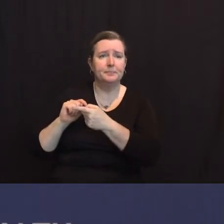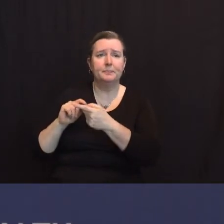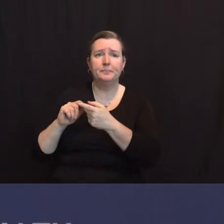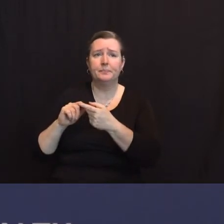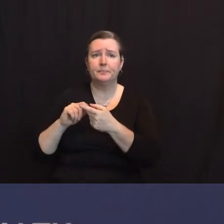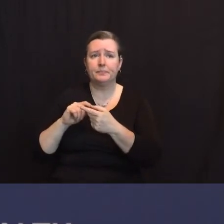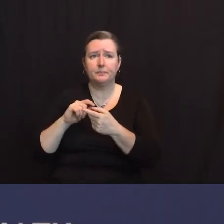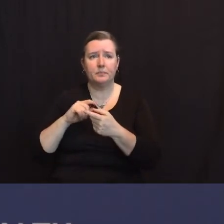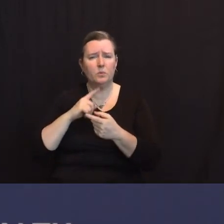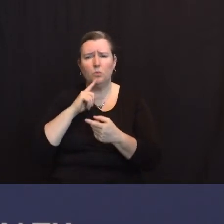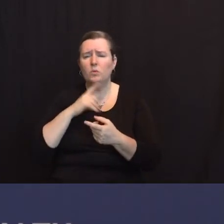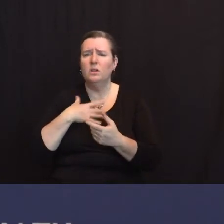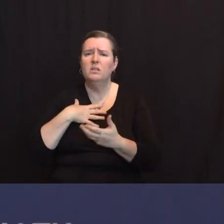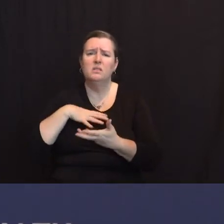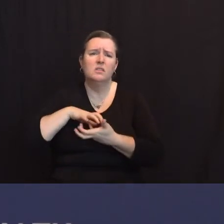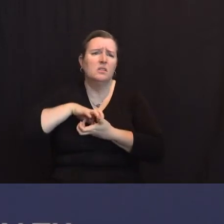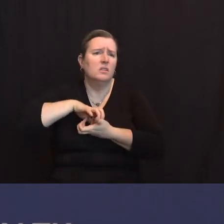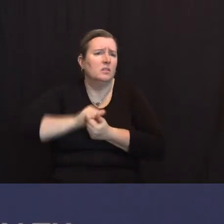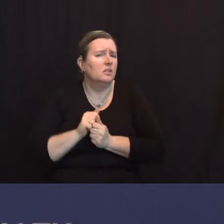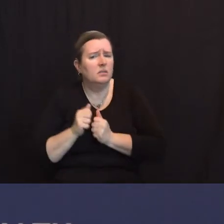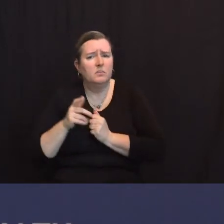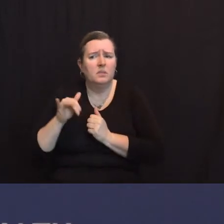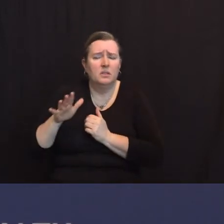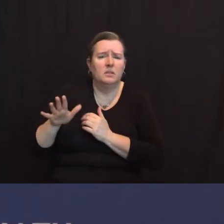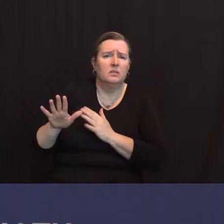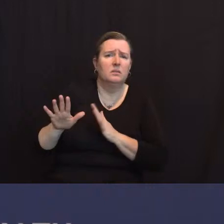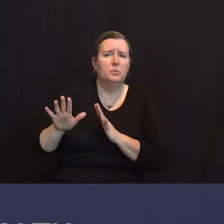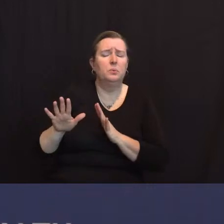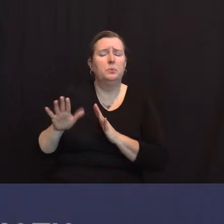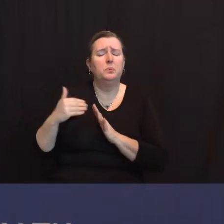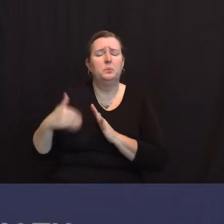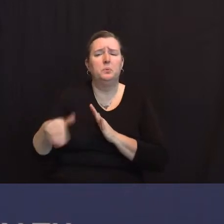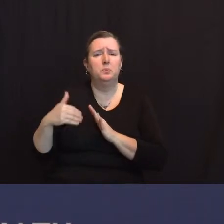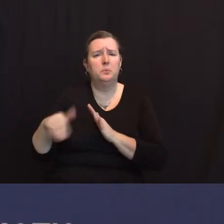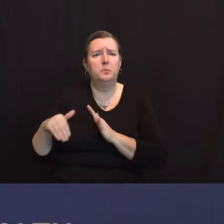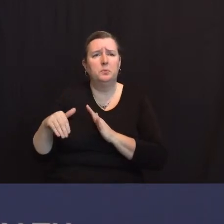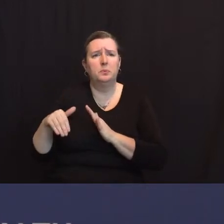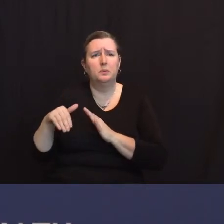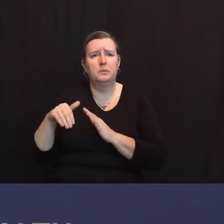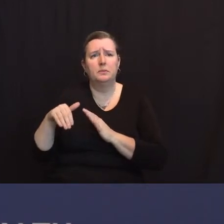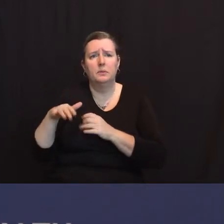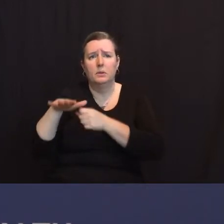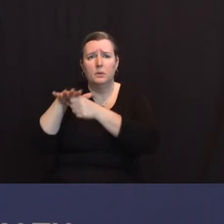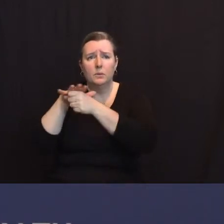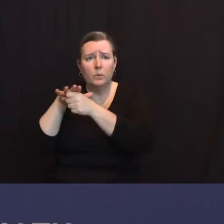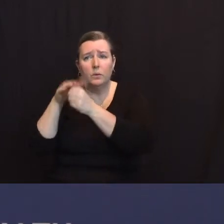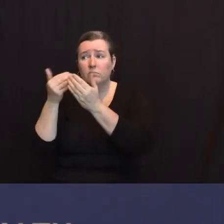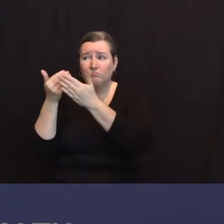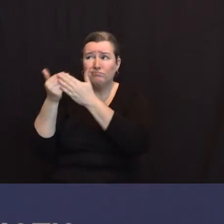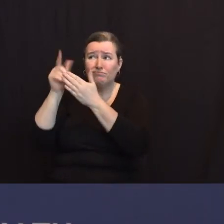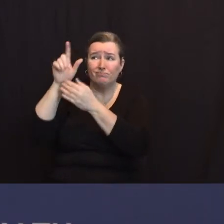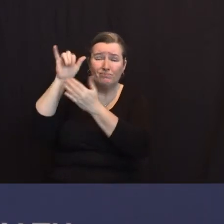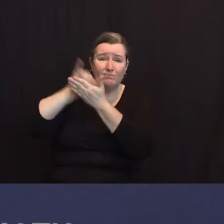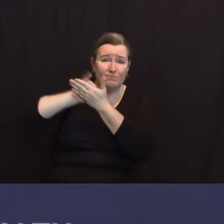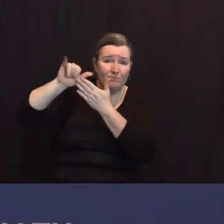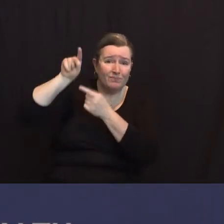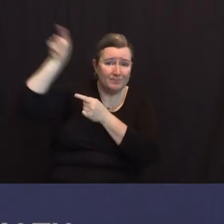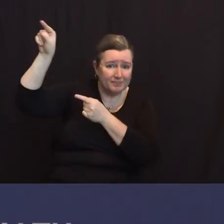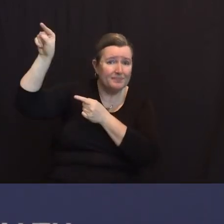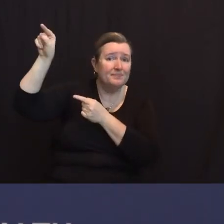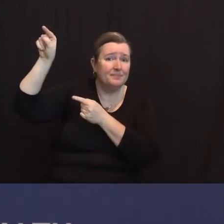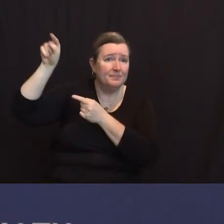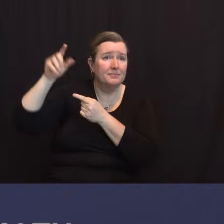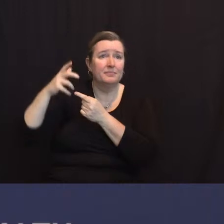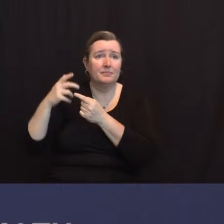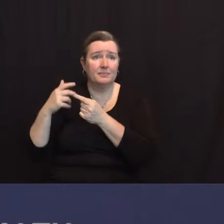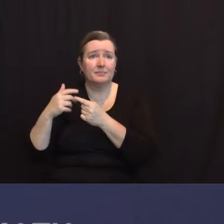got clobbered, but we really got clobbered because we're in that metro, particularly in that metro New York reality. So God bless